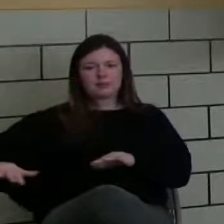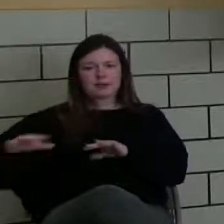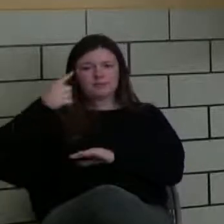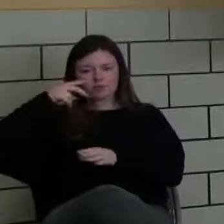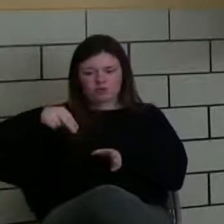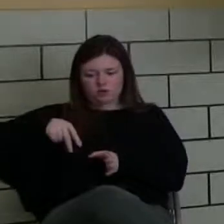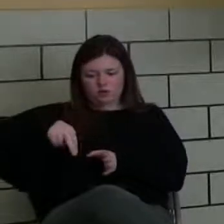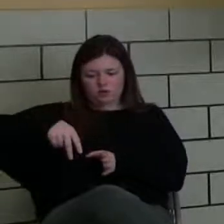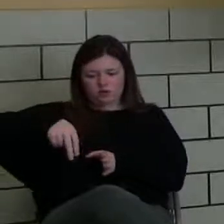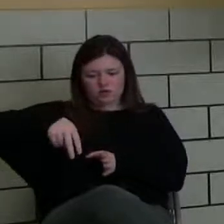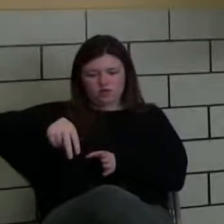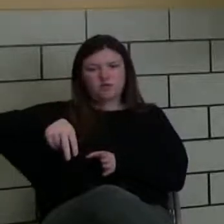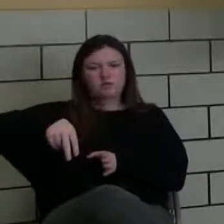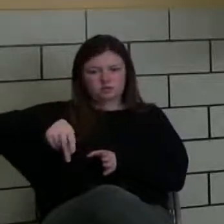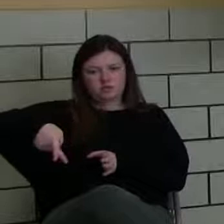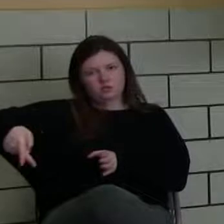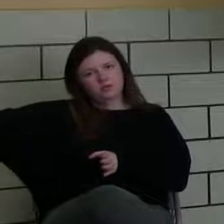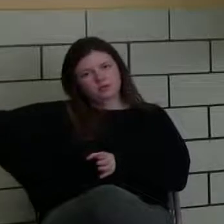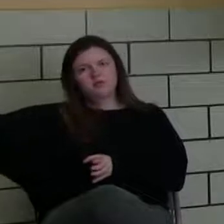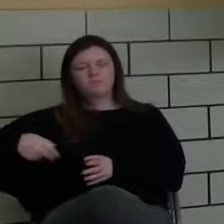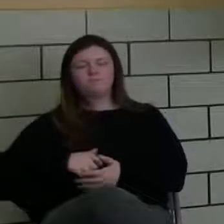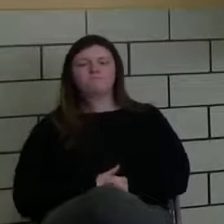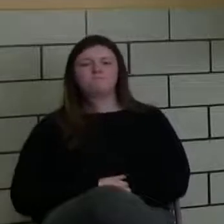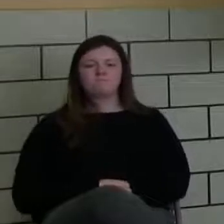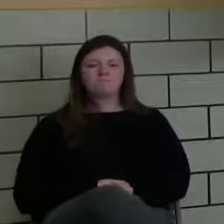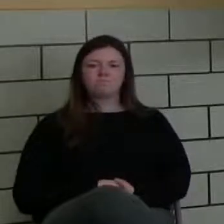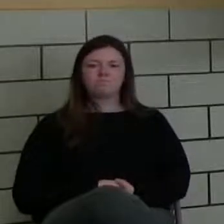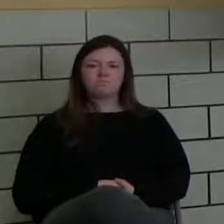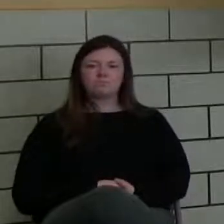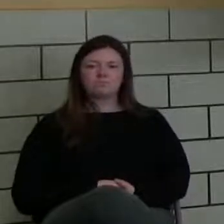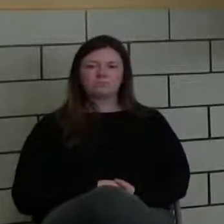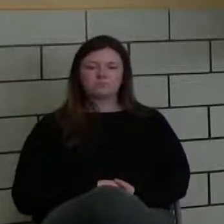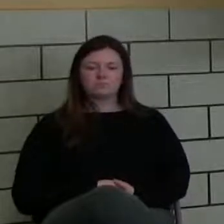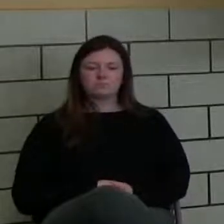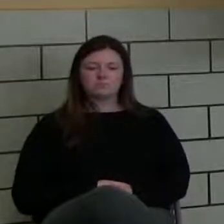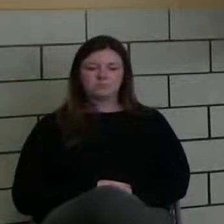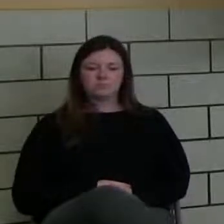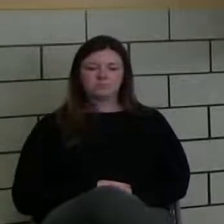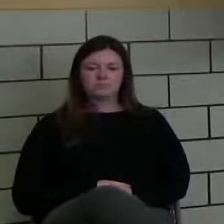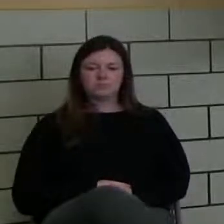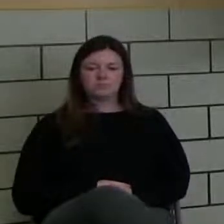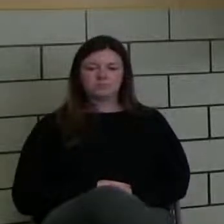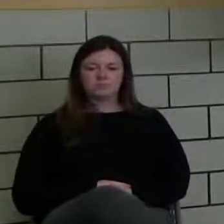lighting. So this is kind of a glimpse of what that might look like.